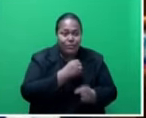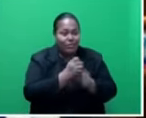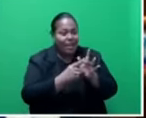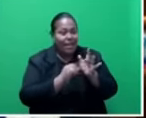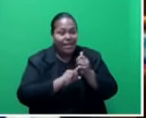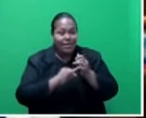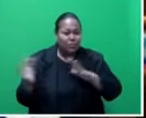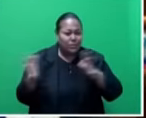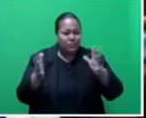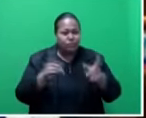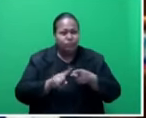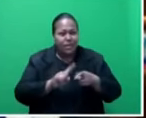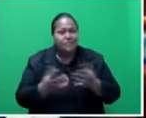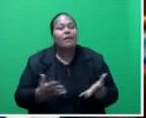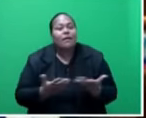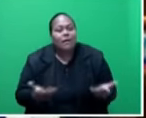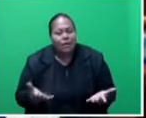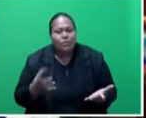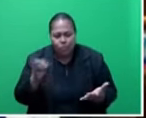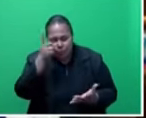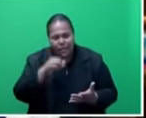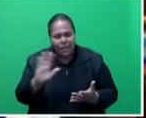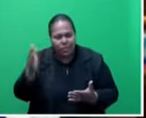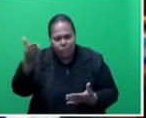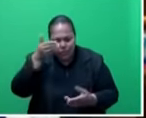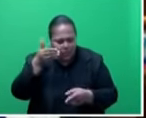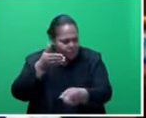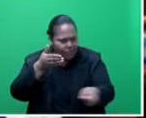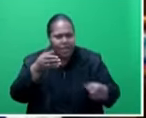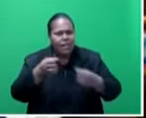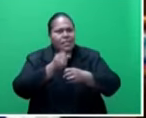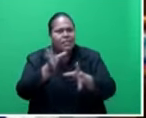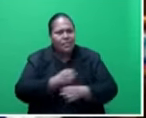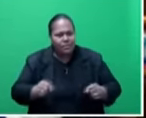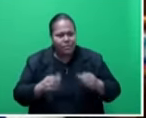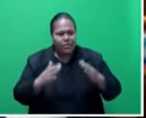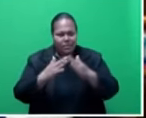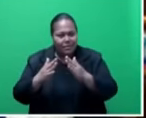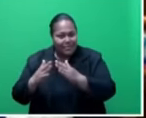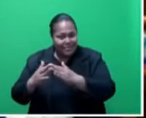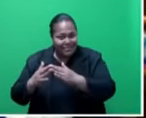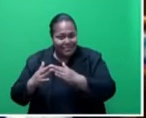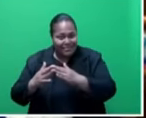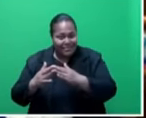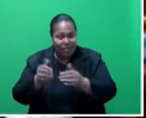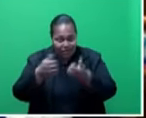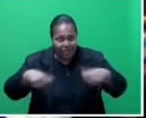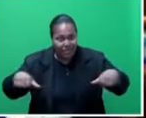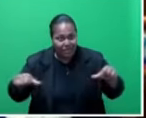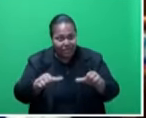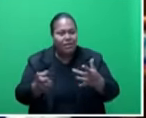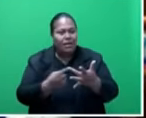information, provided an initial estimated total damage to the affected agriculture households valued around